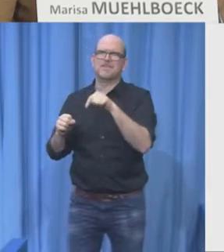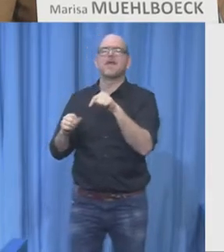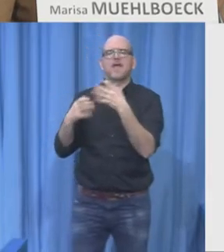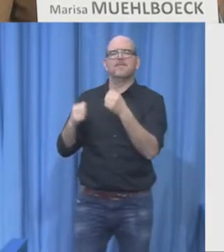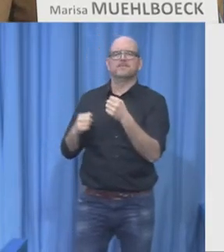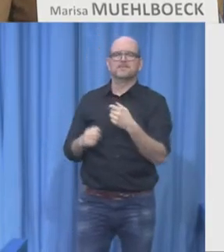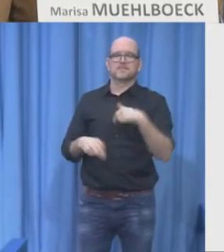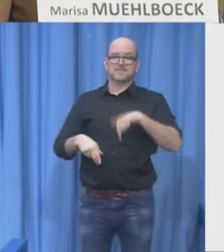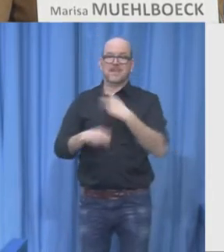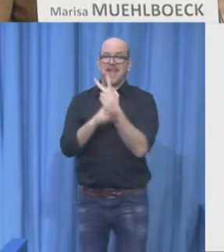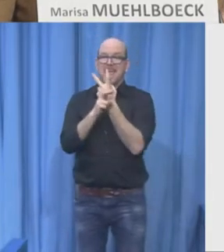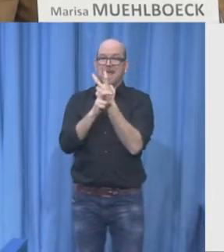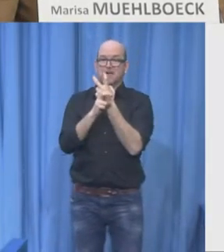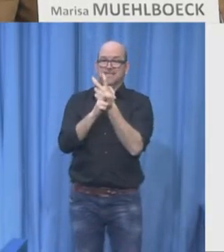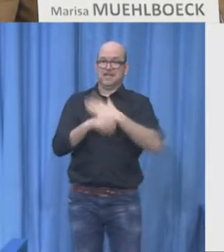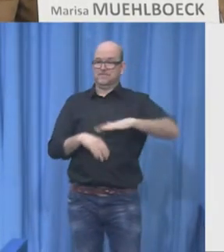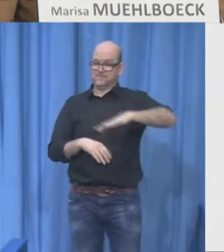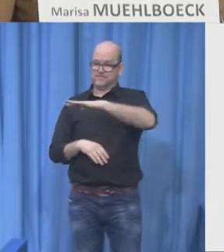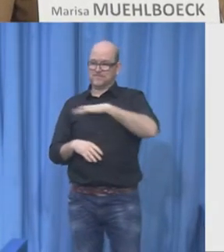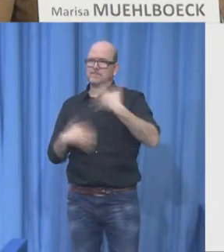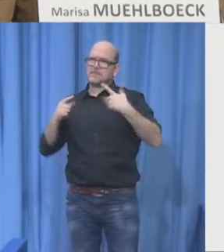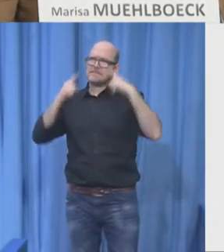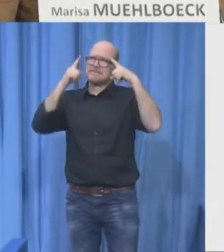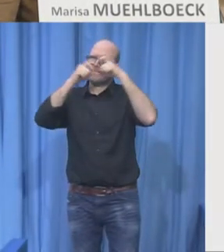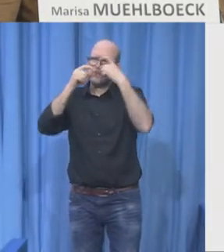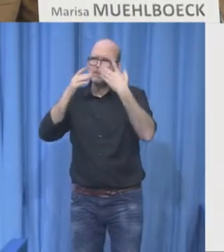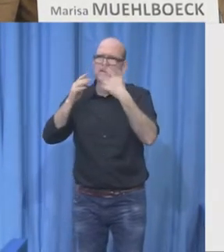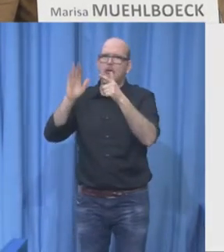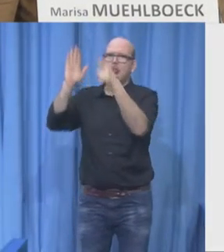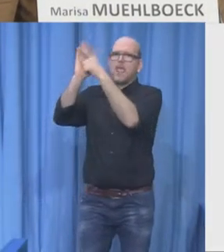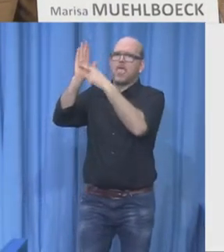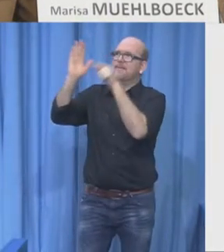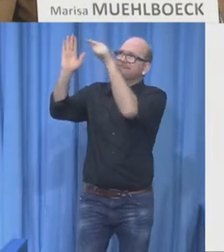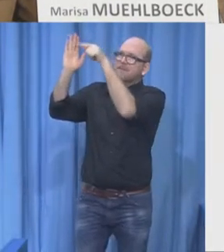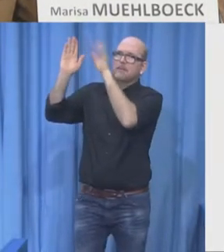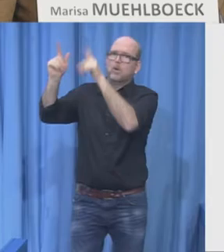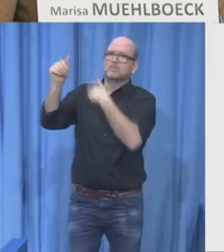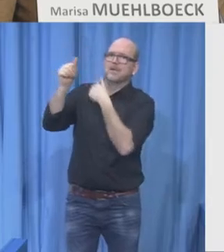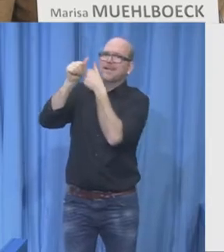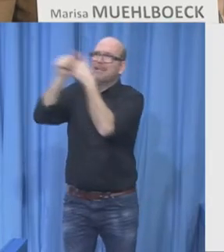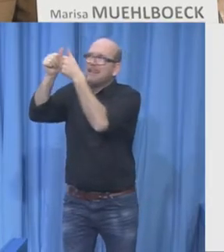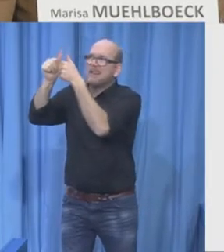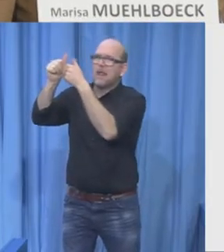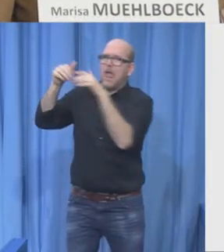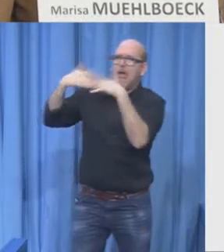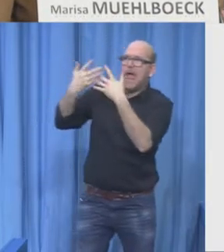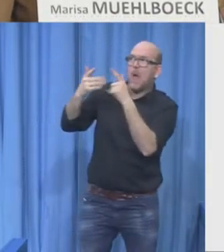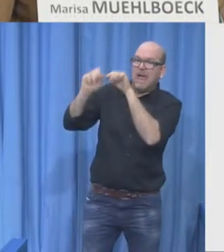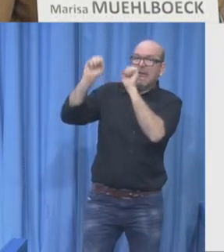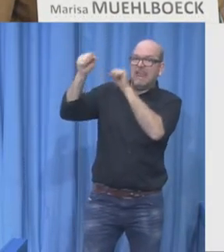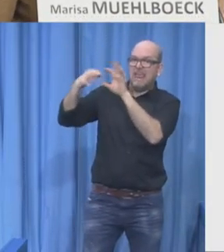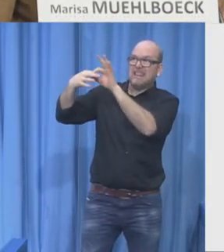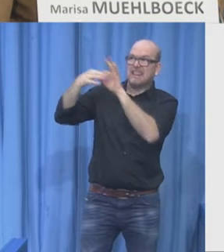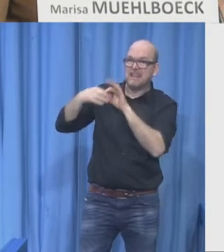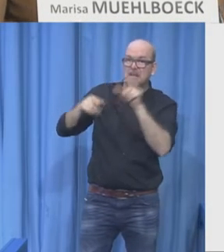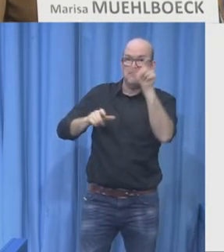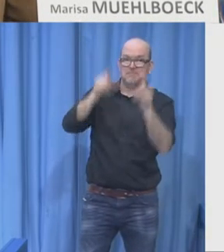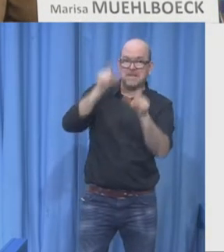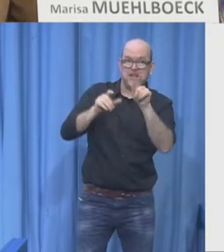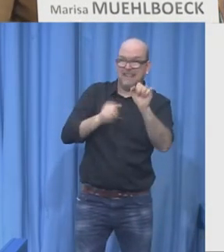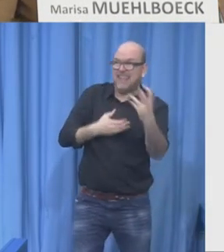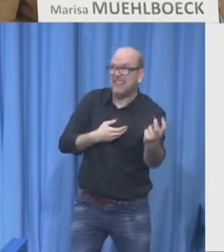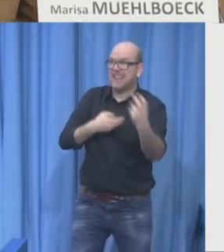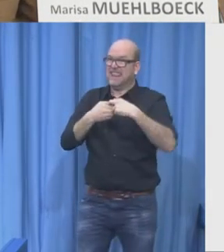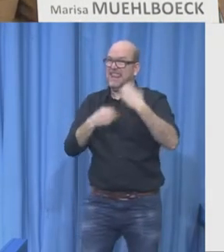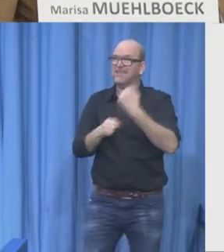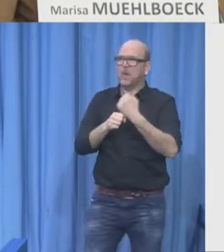financial structure. Then it's about identifying, I call it always, our friends and our foes, meaning who are